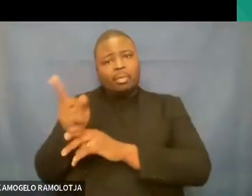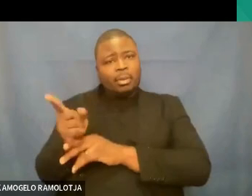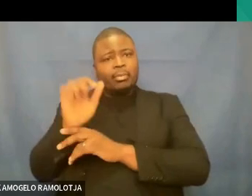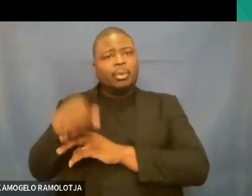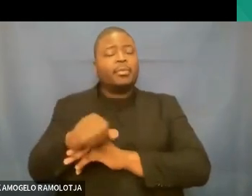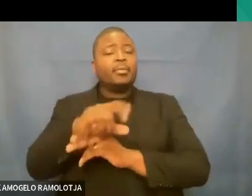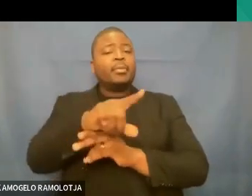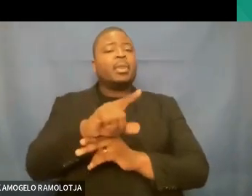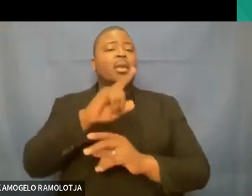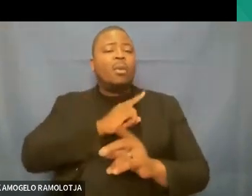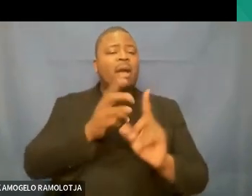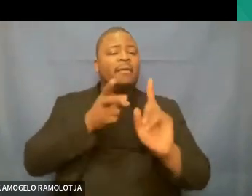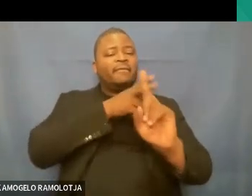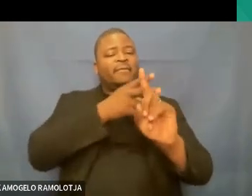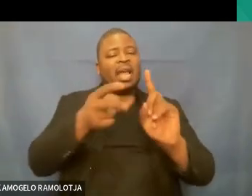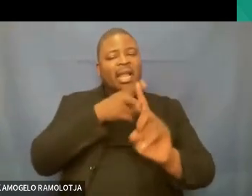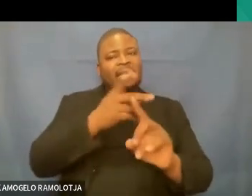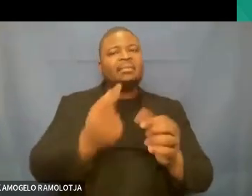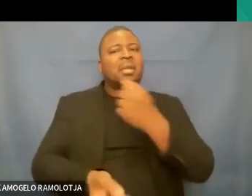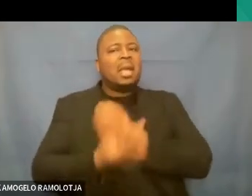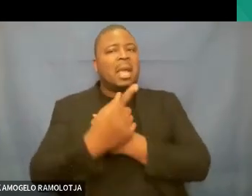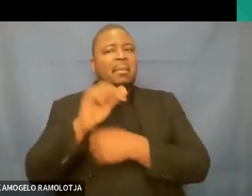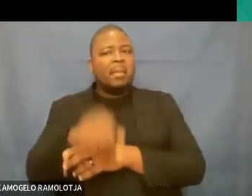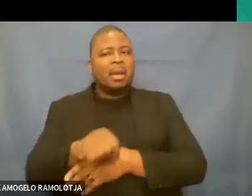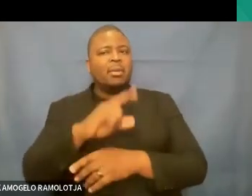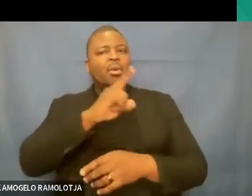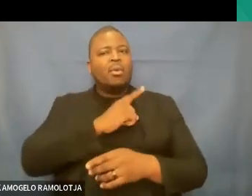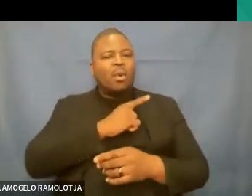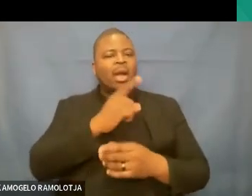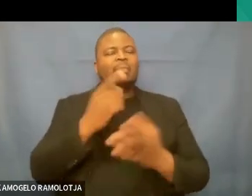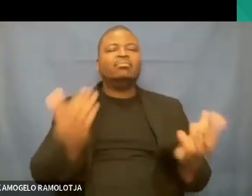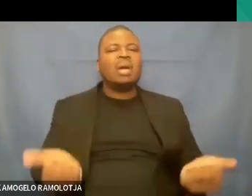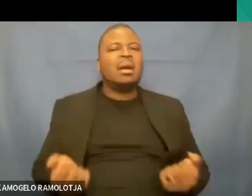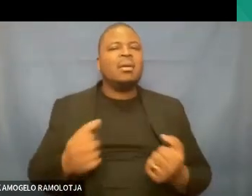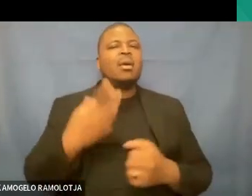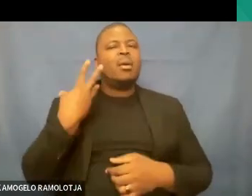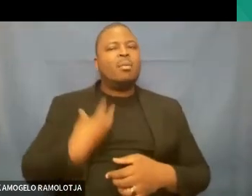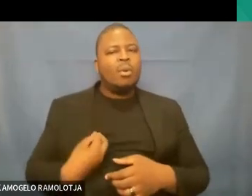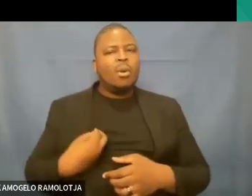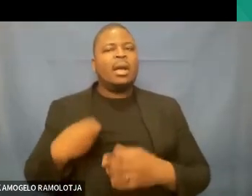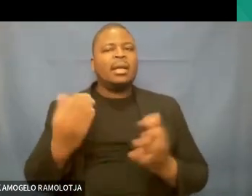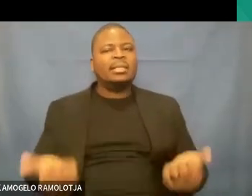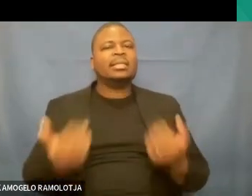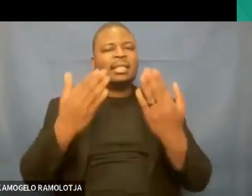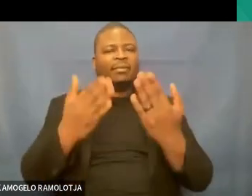by silence, stigma, and poor service delivery. If